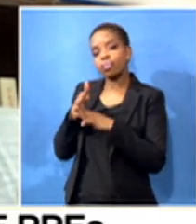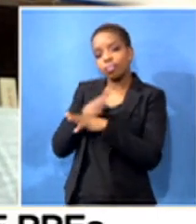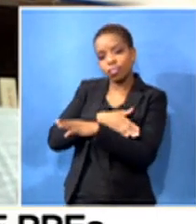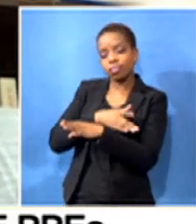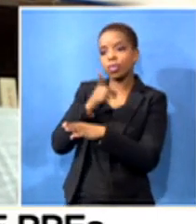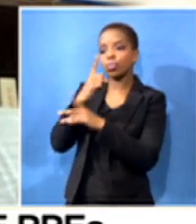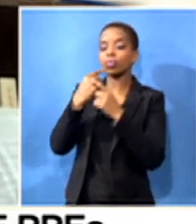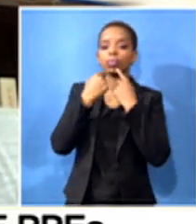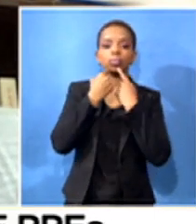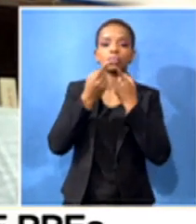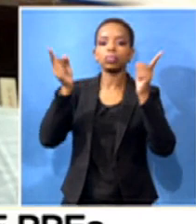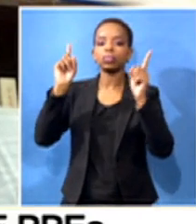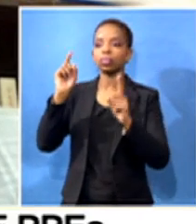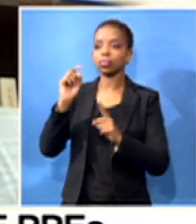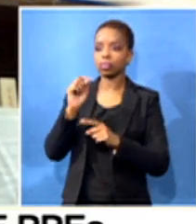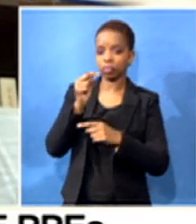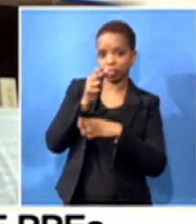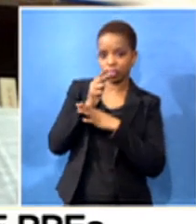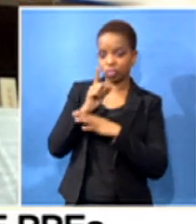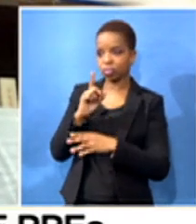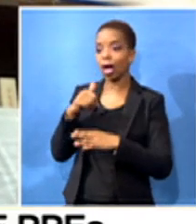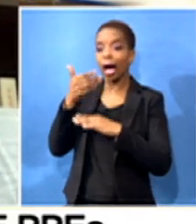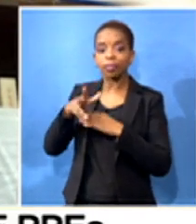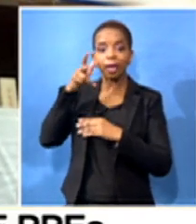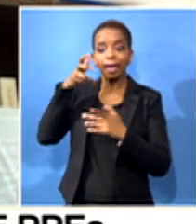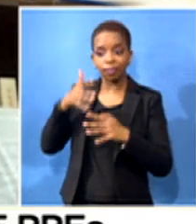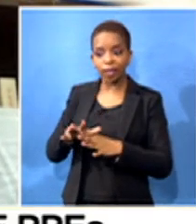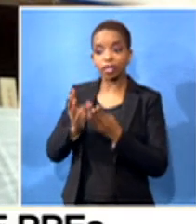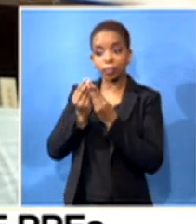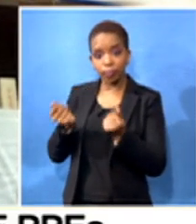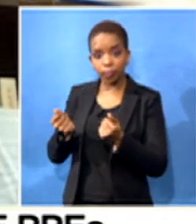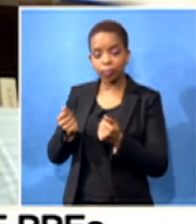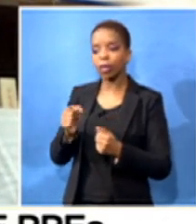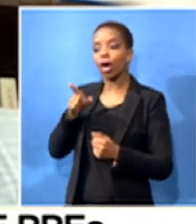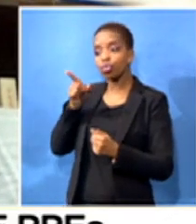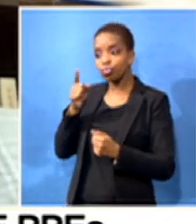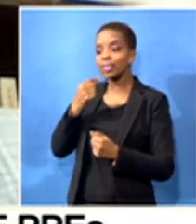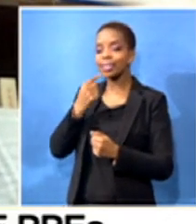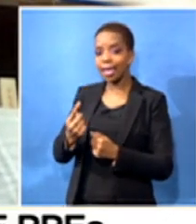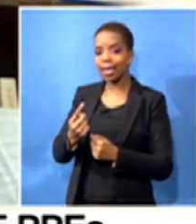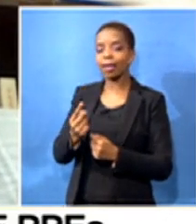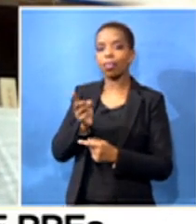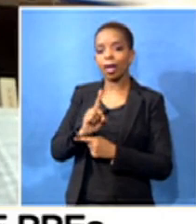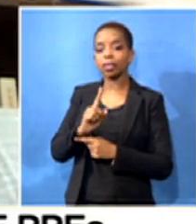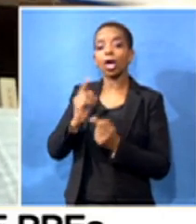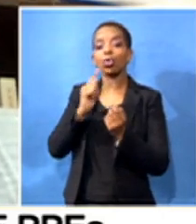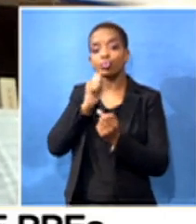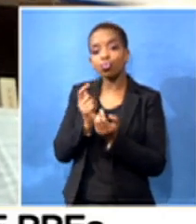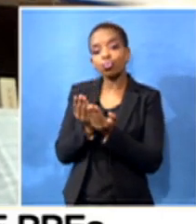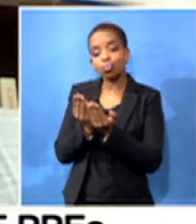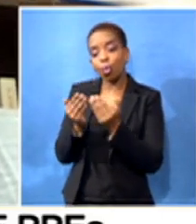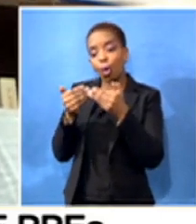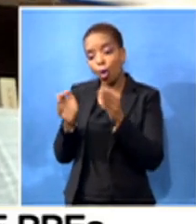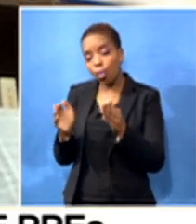that went out after you'd heard about this, your immediate reaction was that schools are meant to be opening on Monday, and